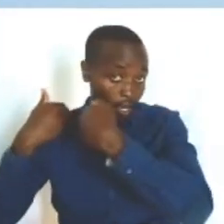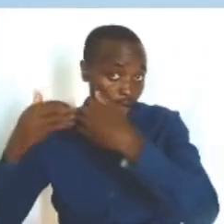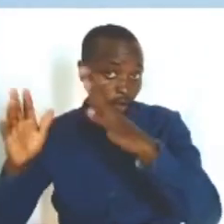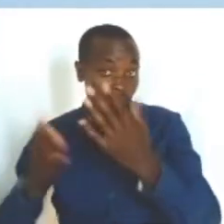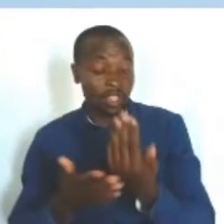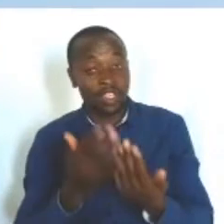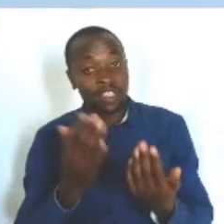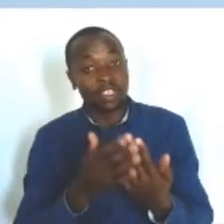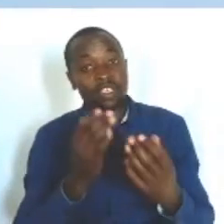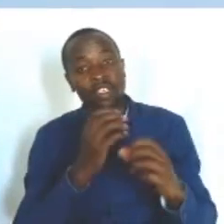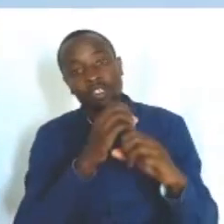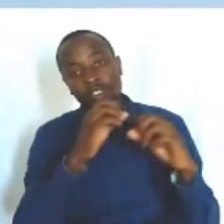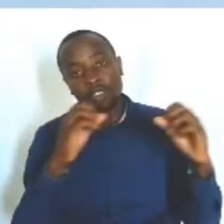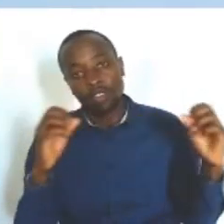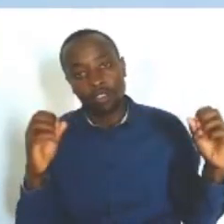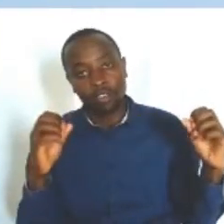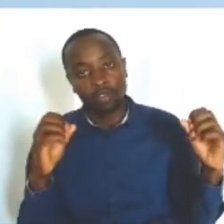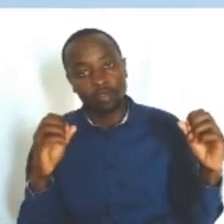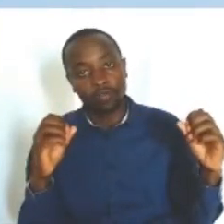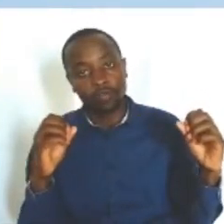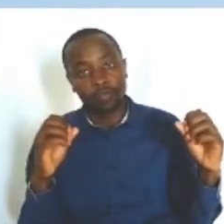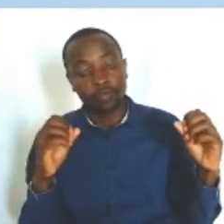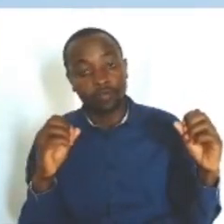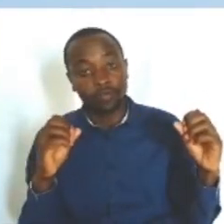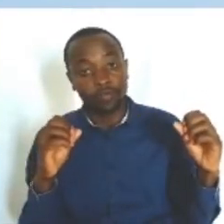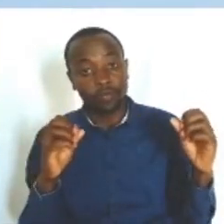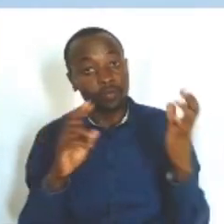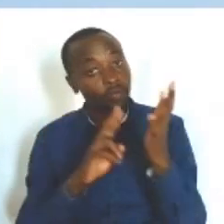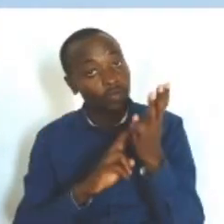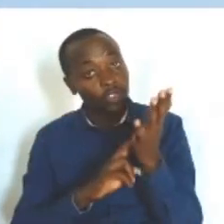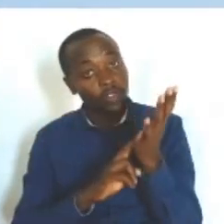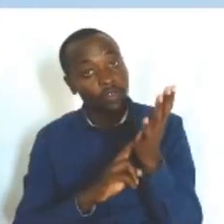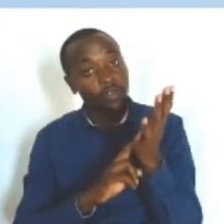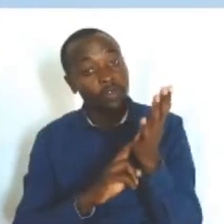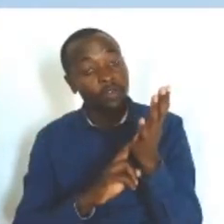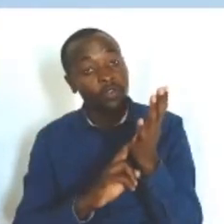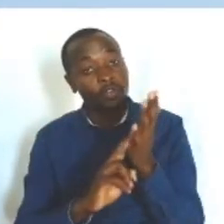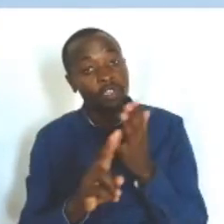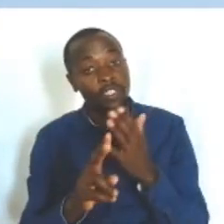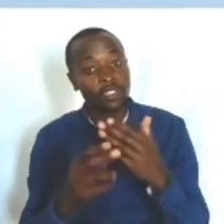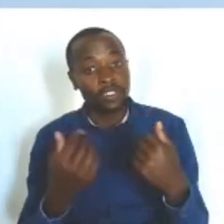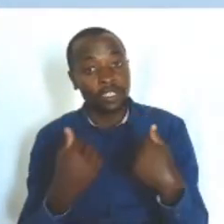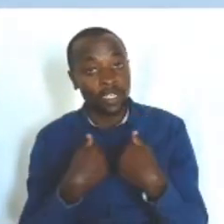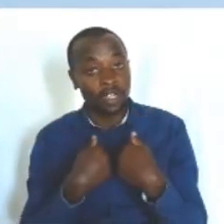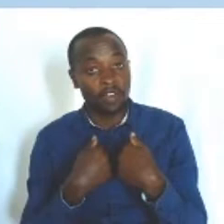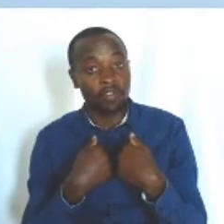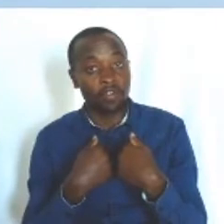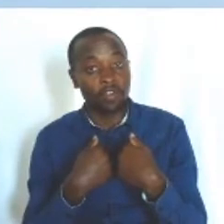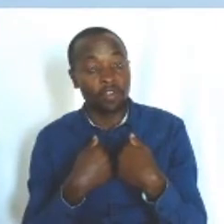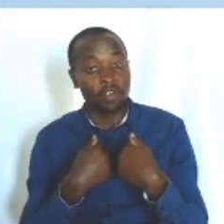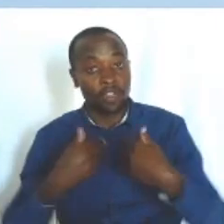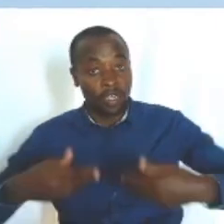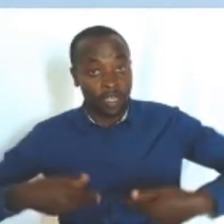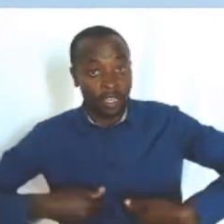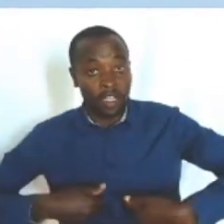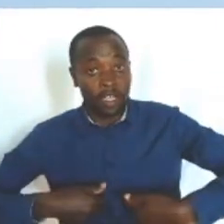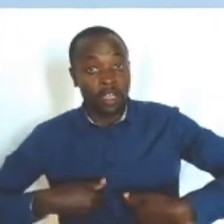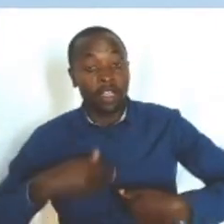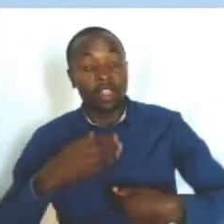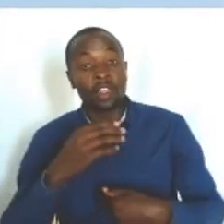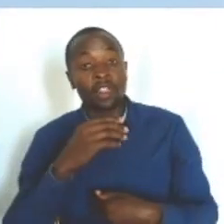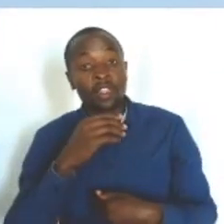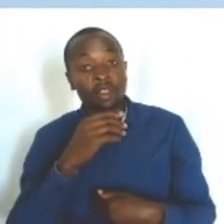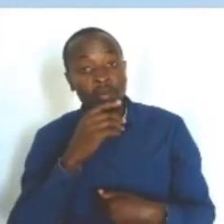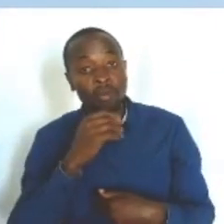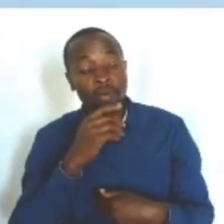worship him or not. There is a Bible verse, there is a young man in the Bible